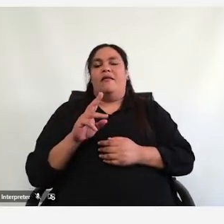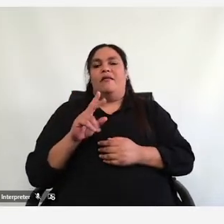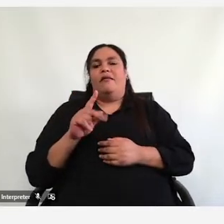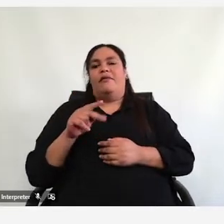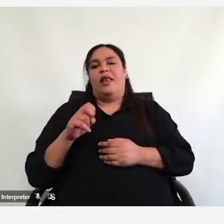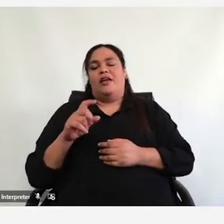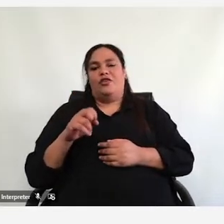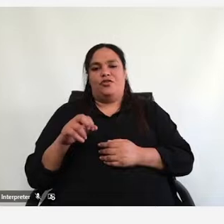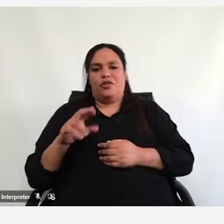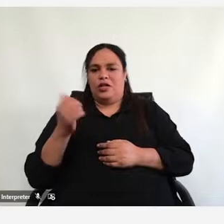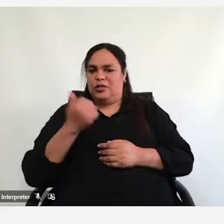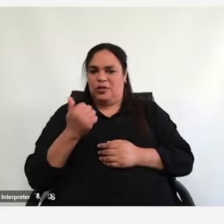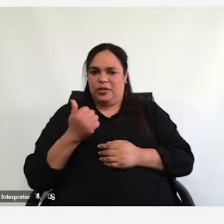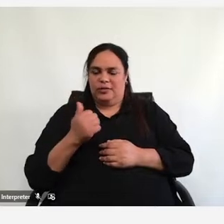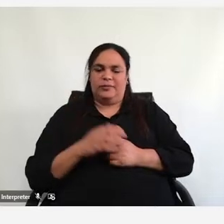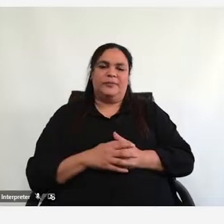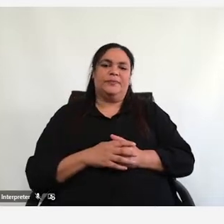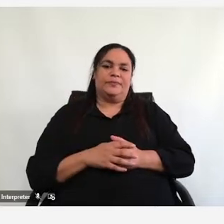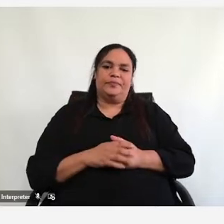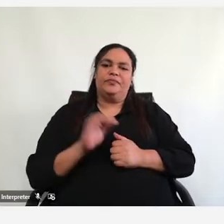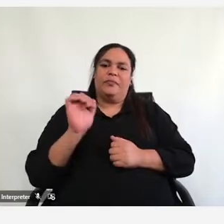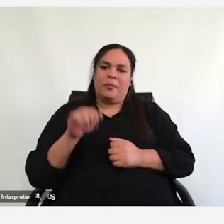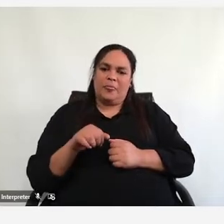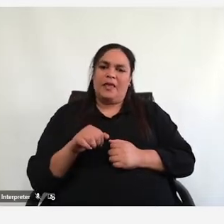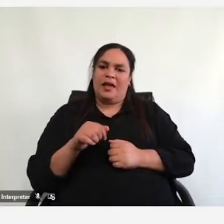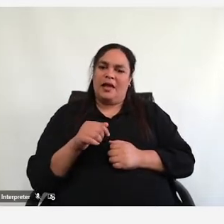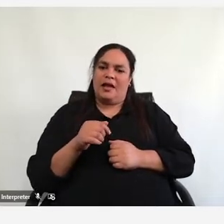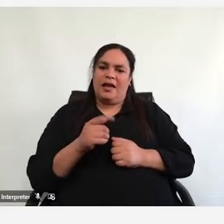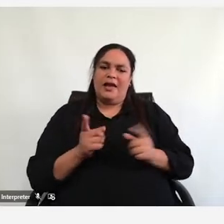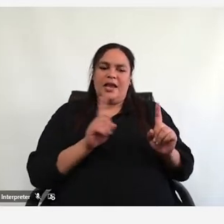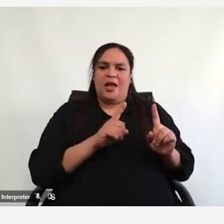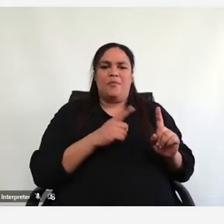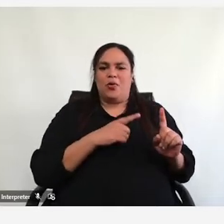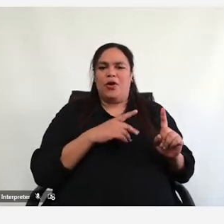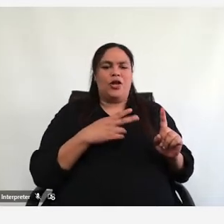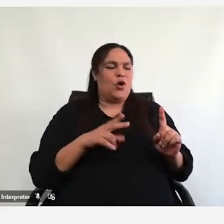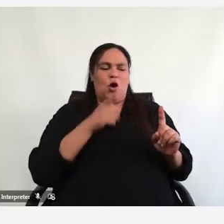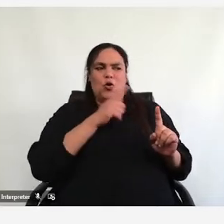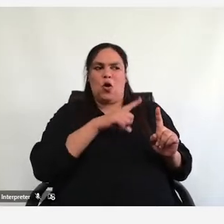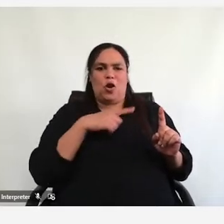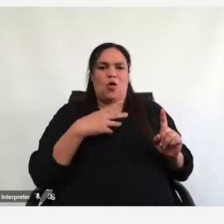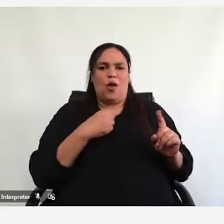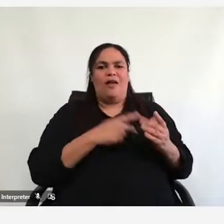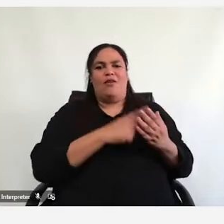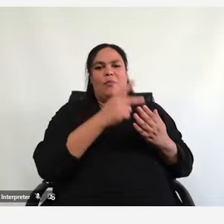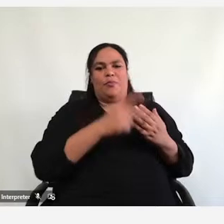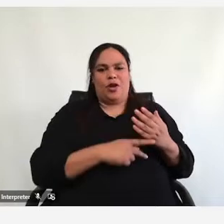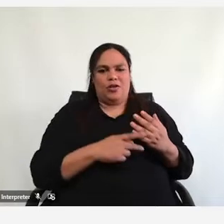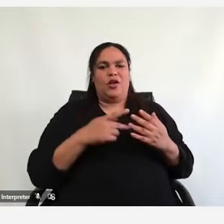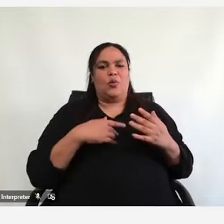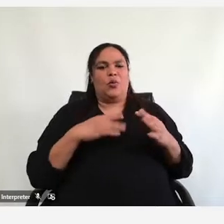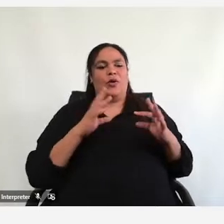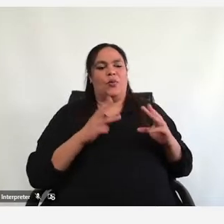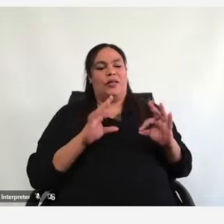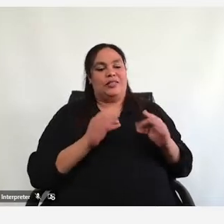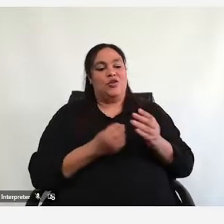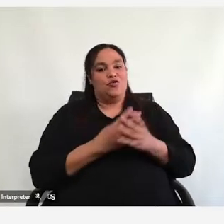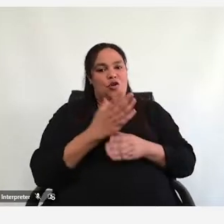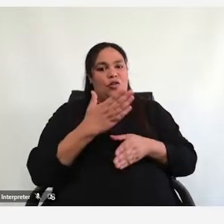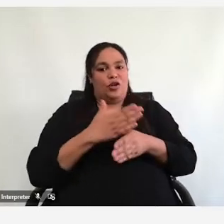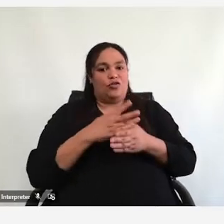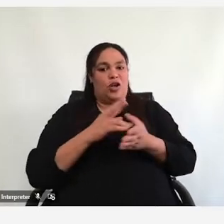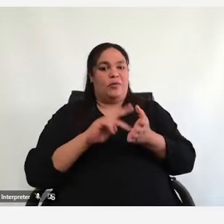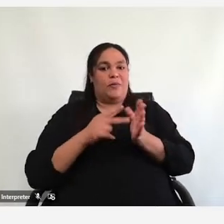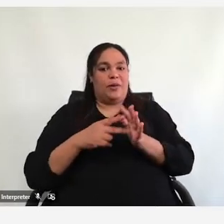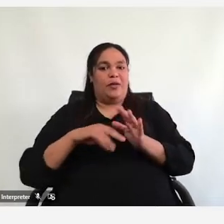Kaiser Philander, sorry. Ja, buurvrou, ons kan nie lang praat nie, ons het 'n projek. We are going to take this growth and jobs plan in